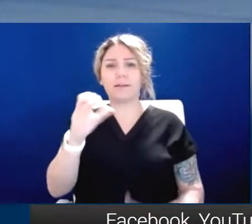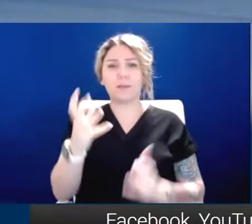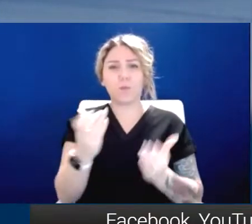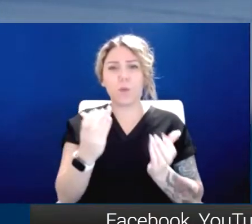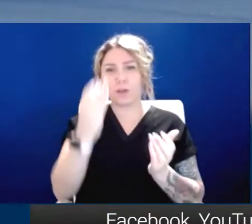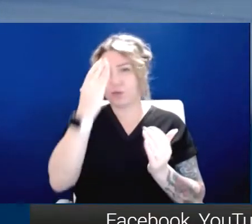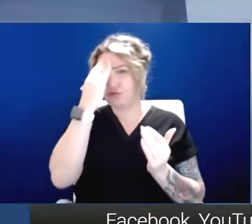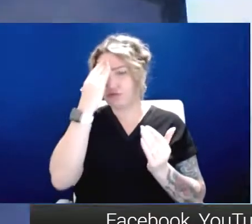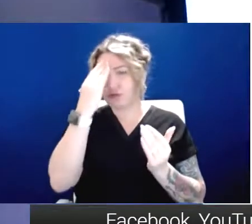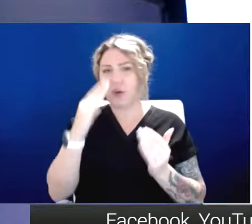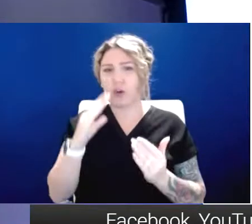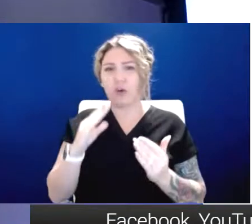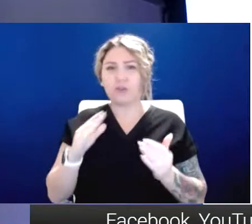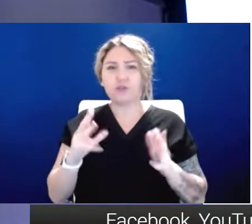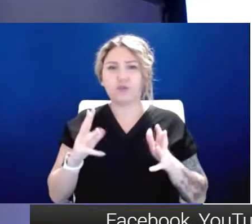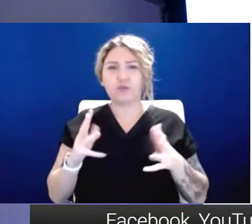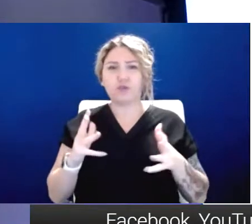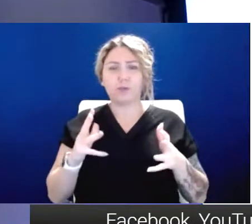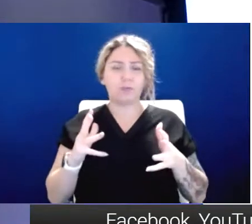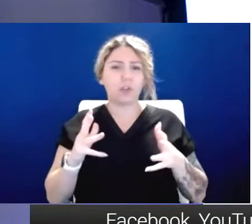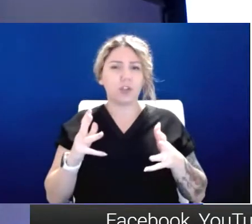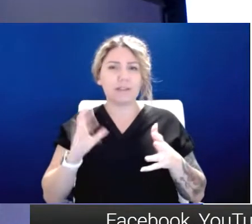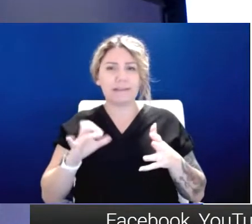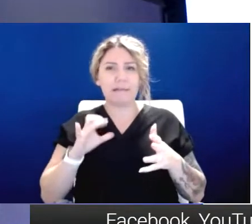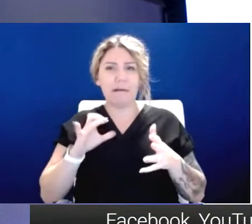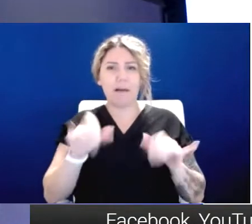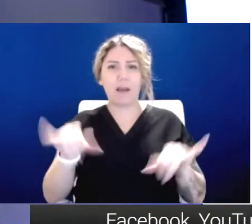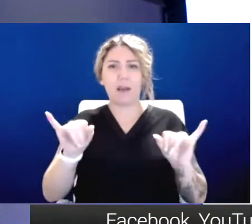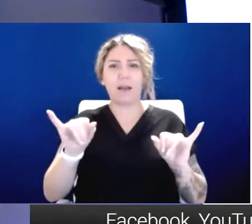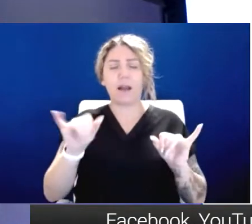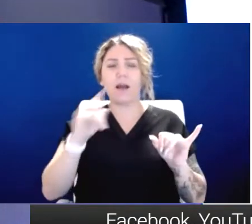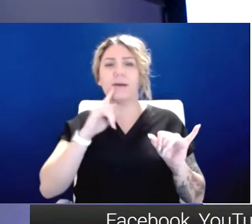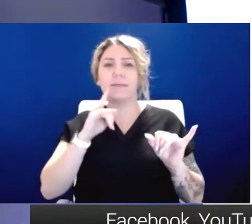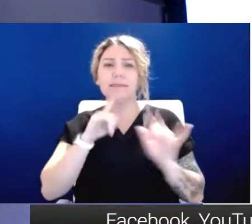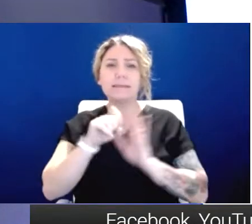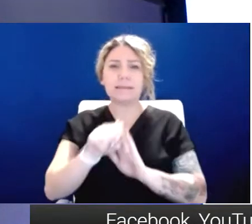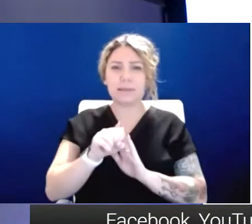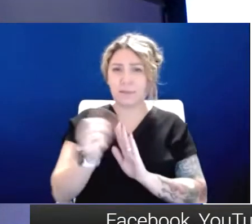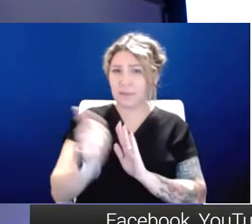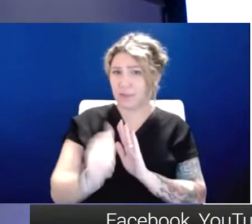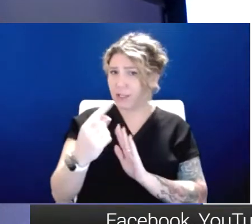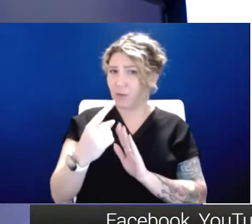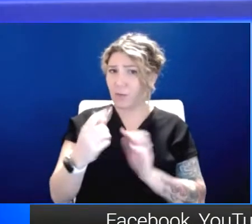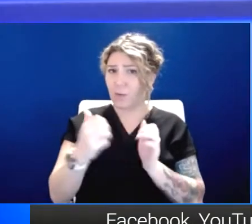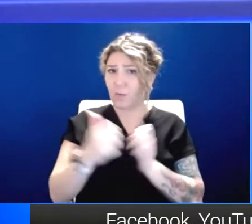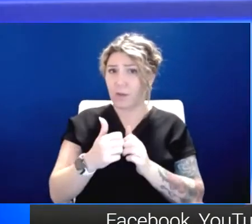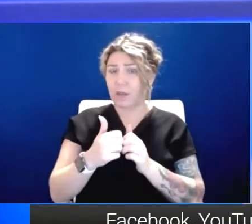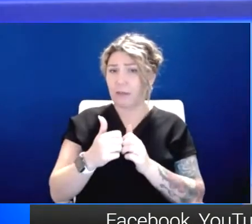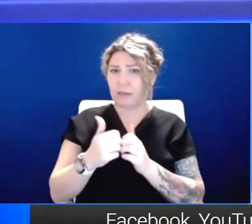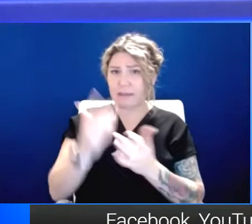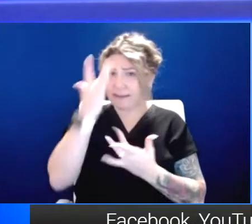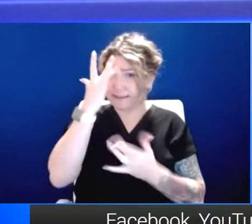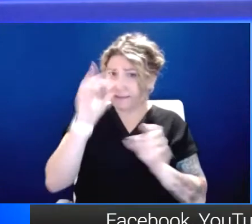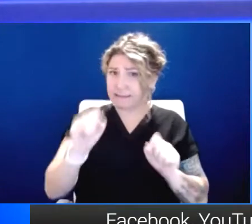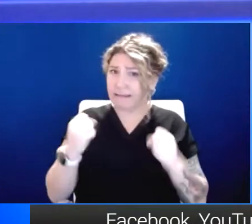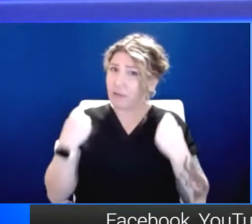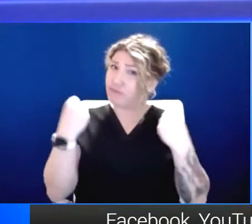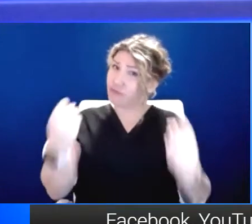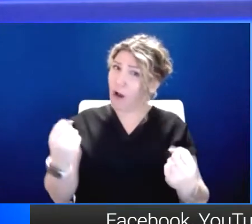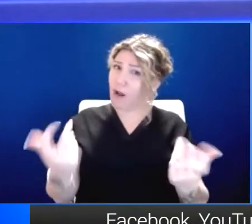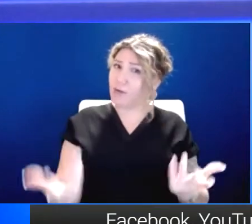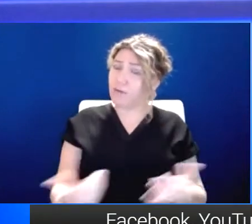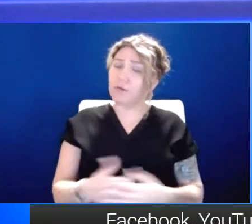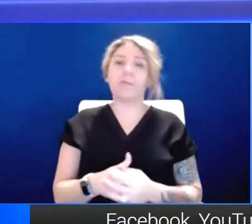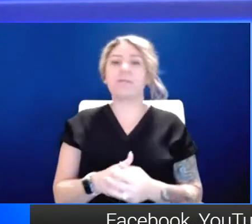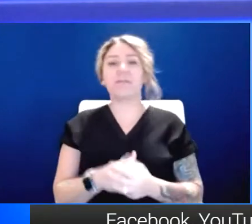tremors being a common symptom, is anyone with Parkinson's able to drive? Right. So just because